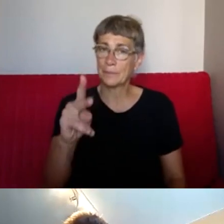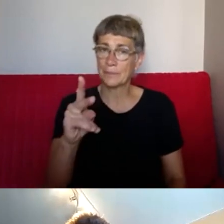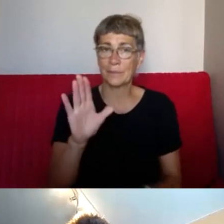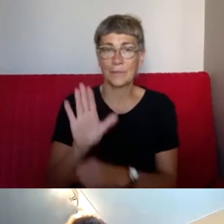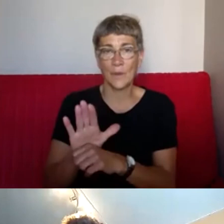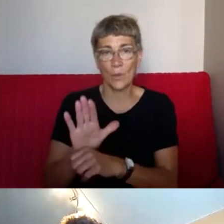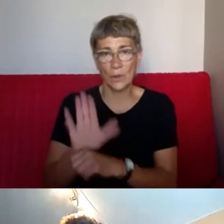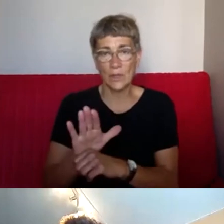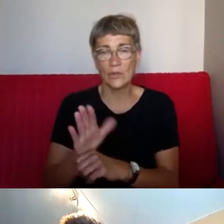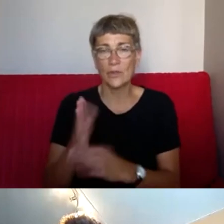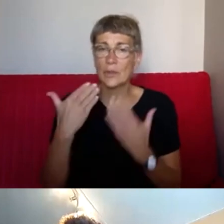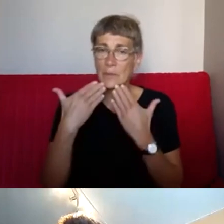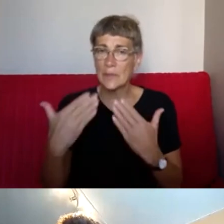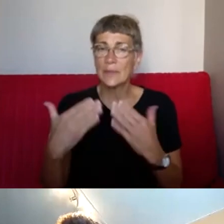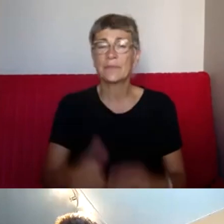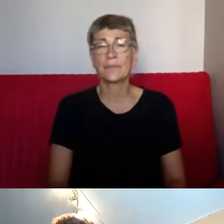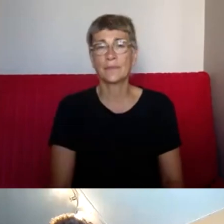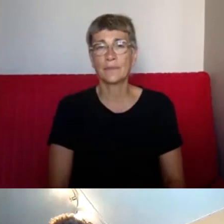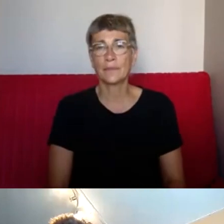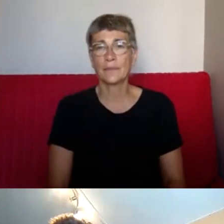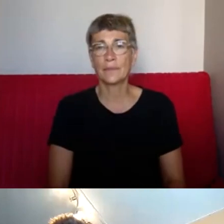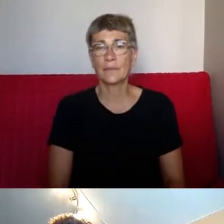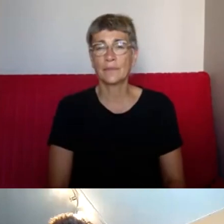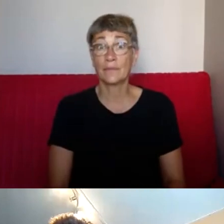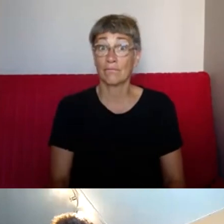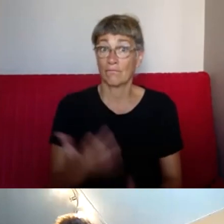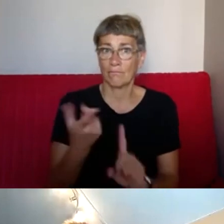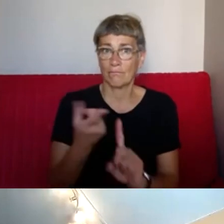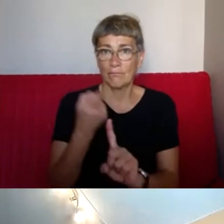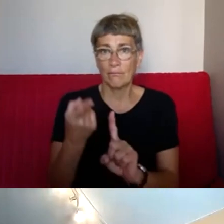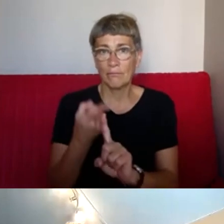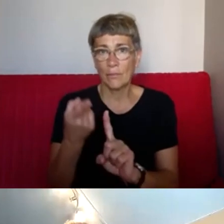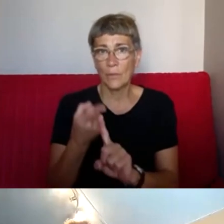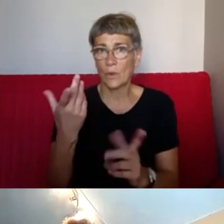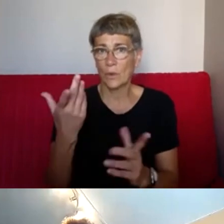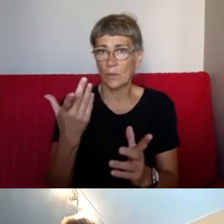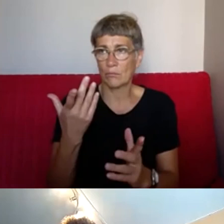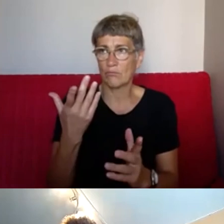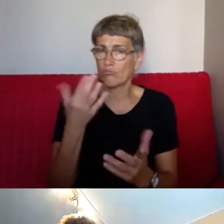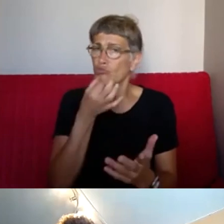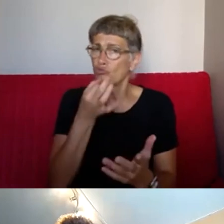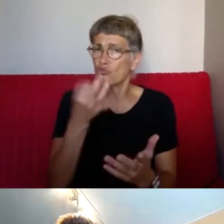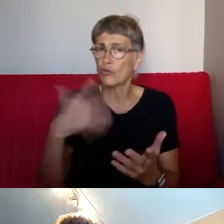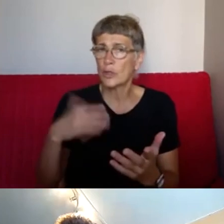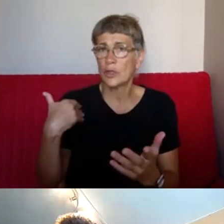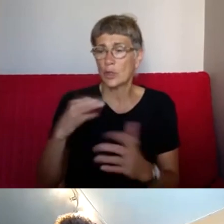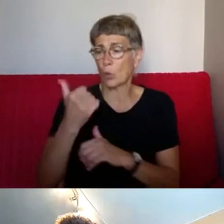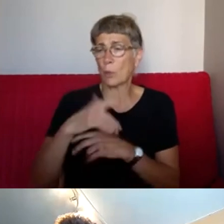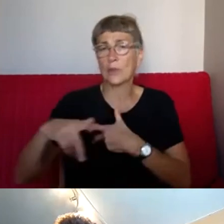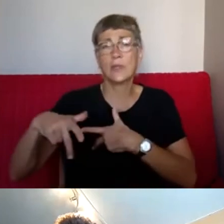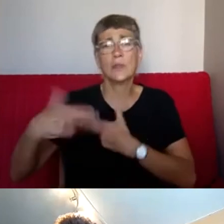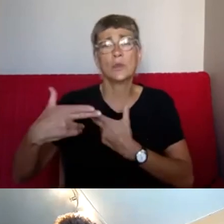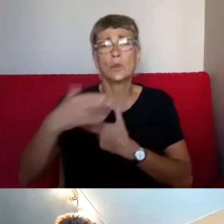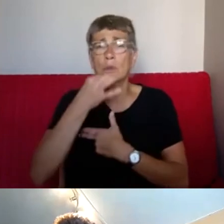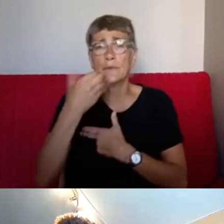suite. Is always very important, as it has been said also in session one, good practices are